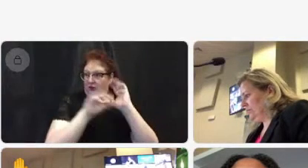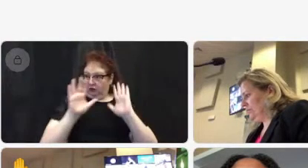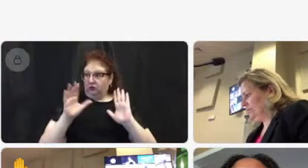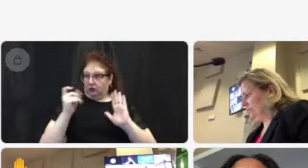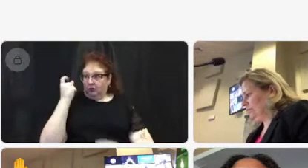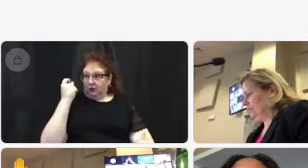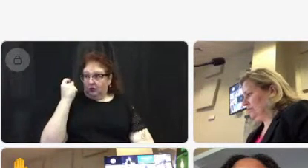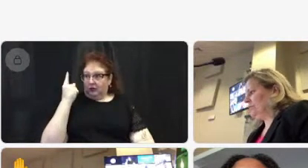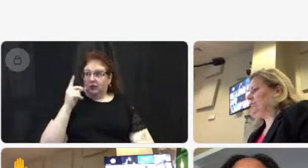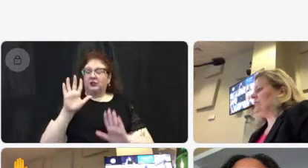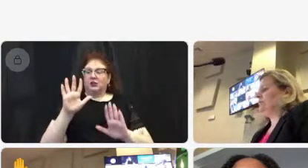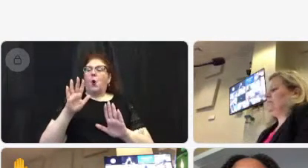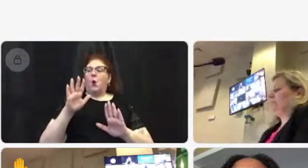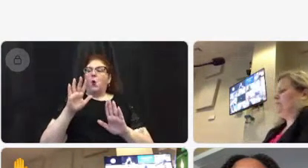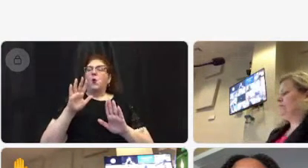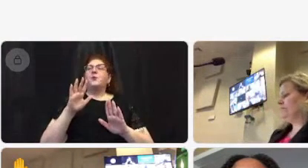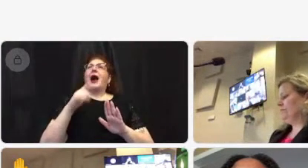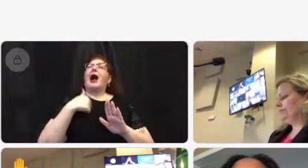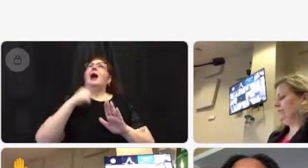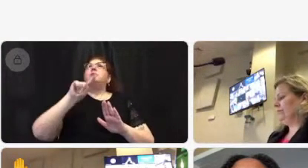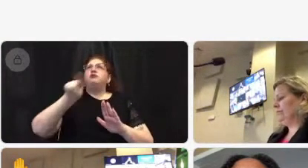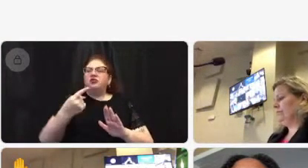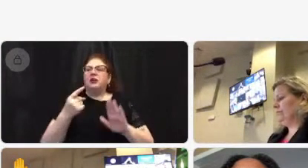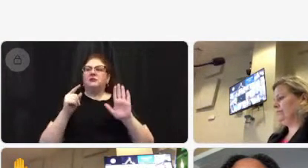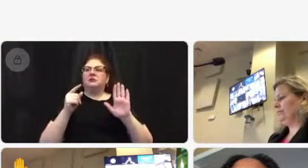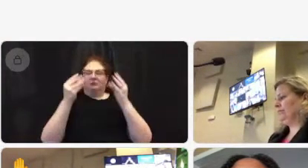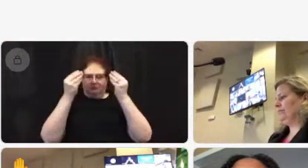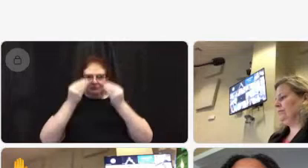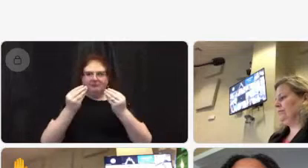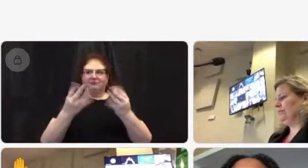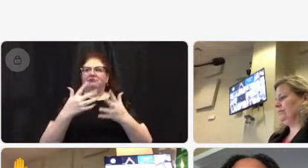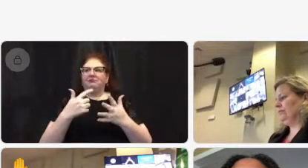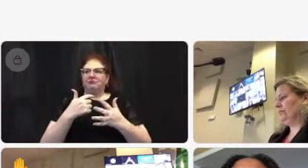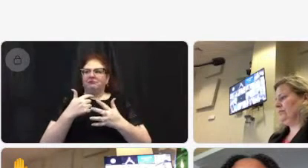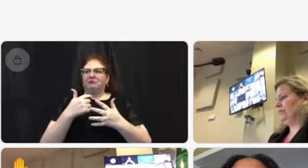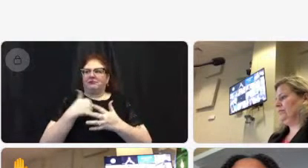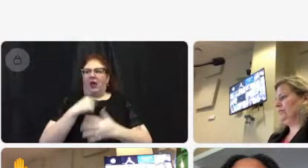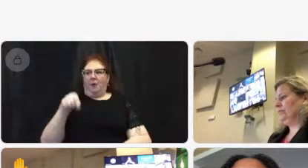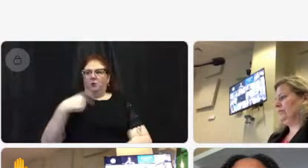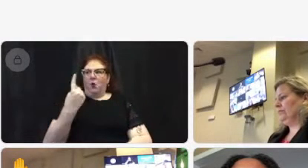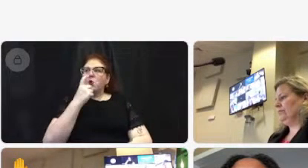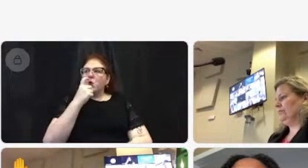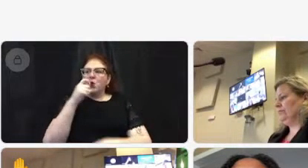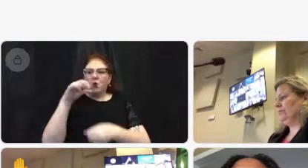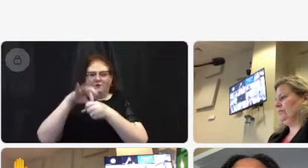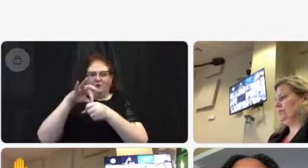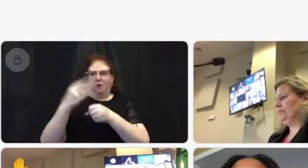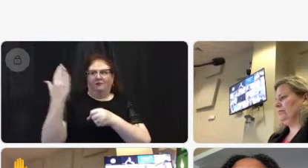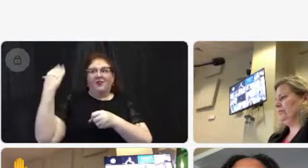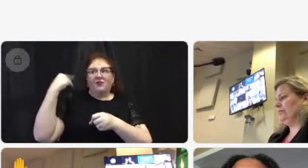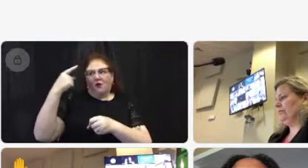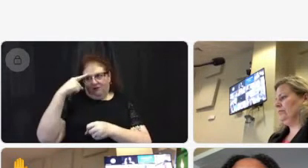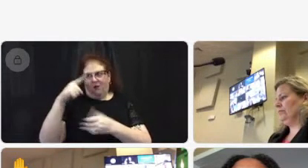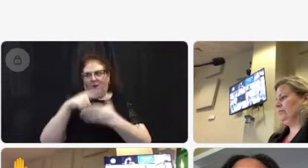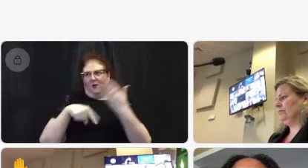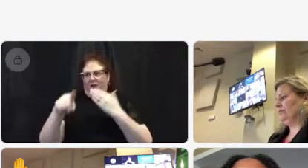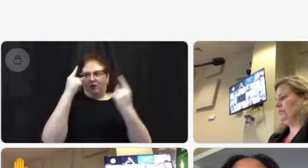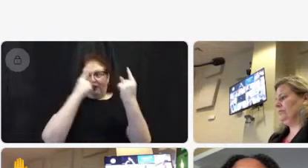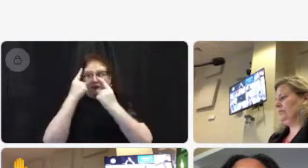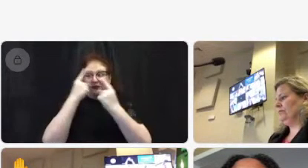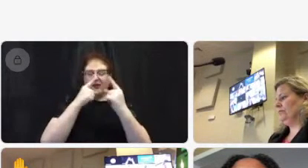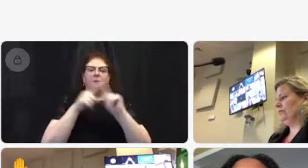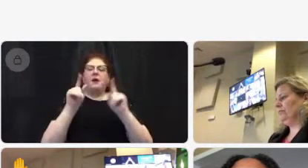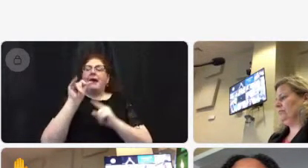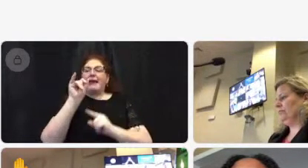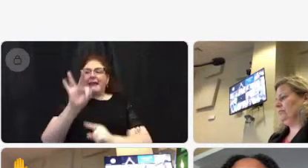just for the sake of argument, and I agree with you, I'm the only one that voted the last time, do what you're saying. But if you just split it